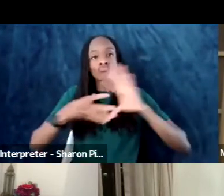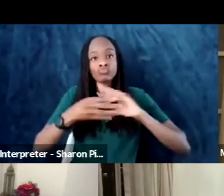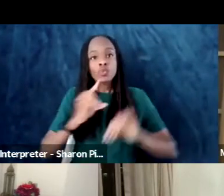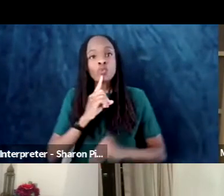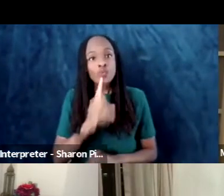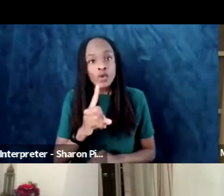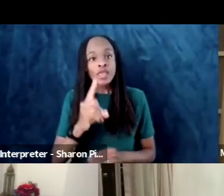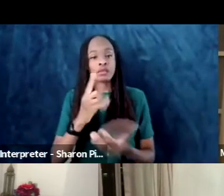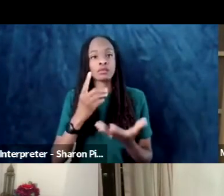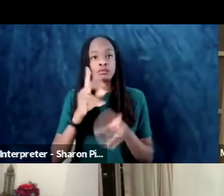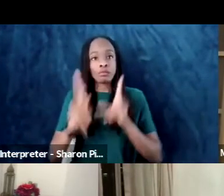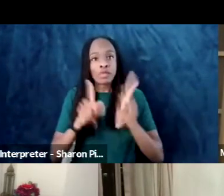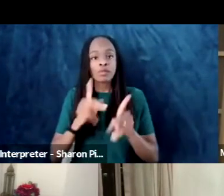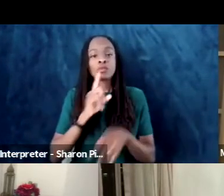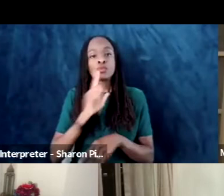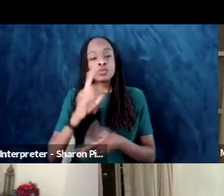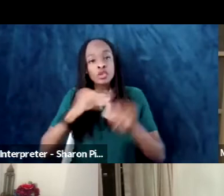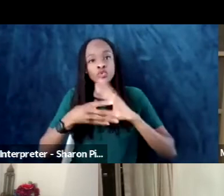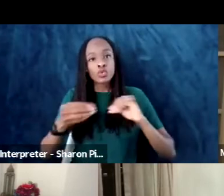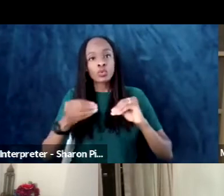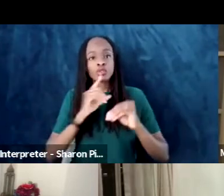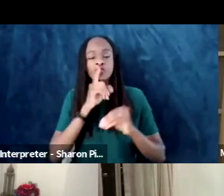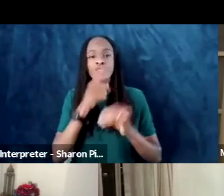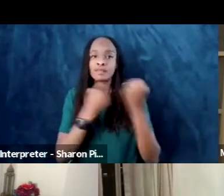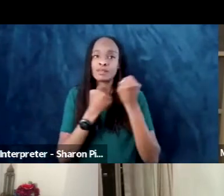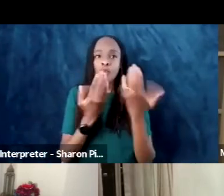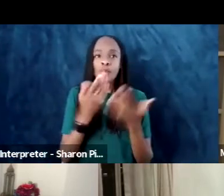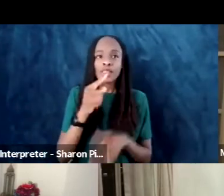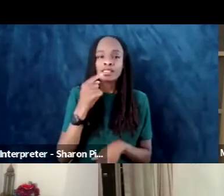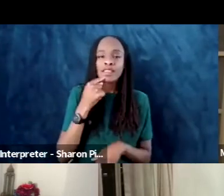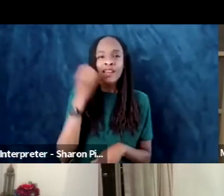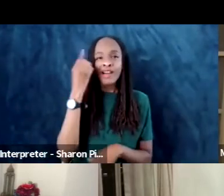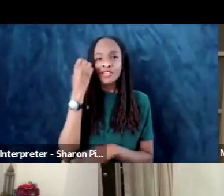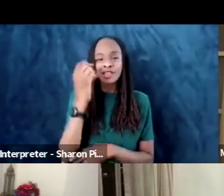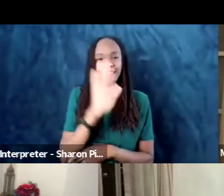people, real stories, championing what they're saying, understanding their context.